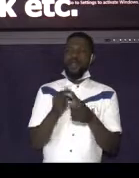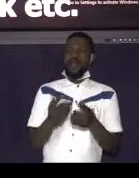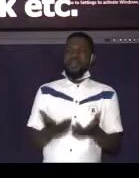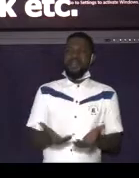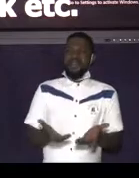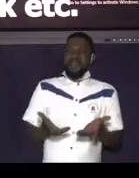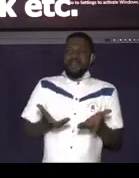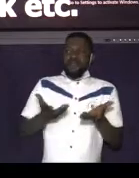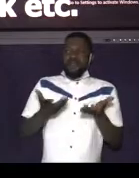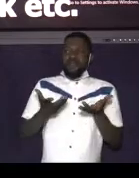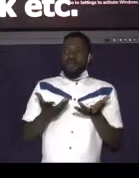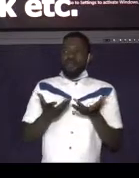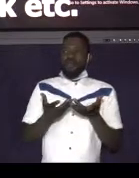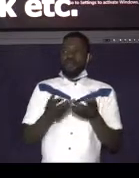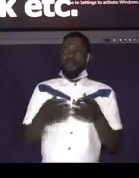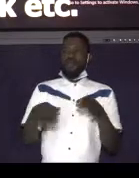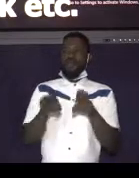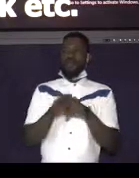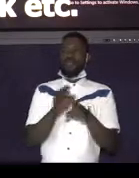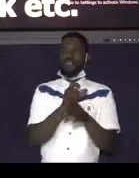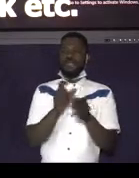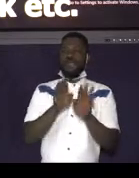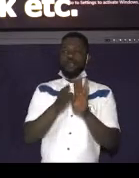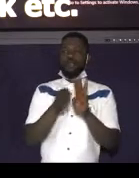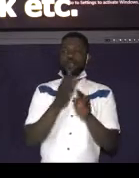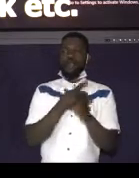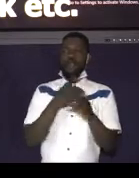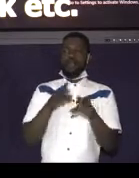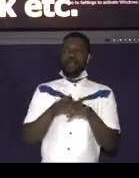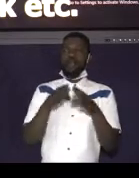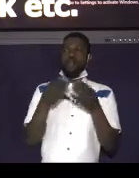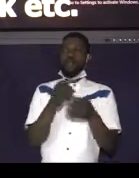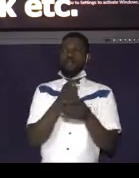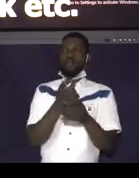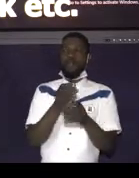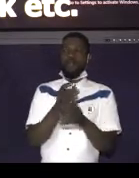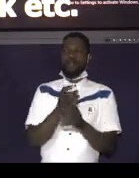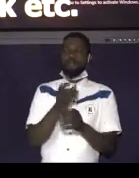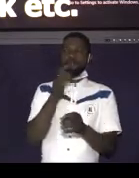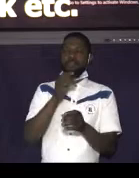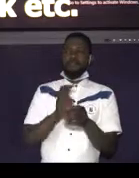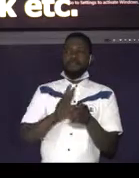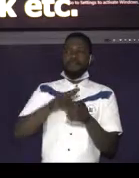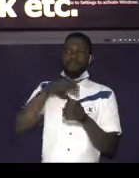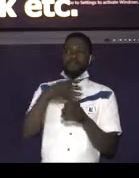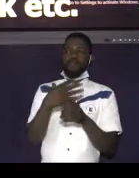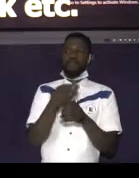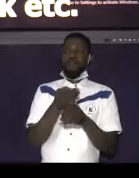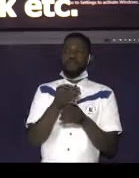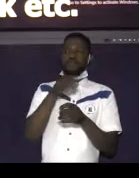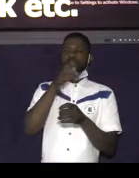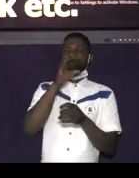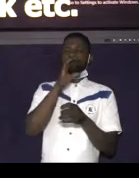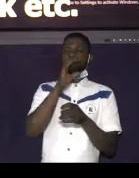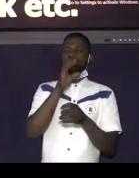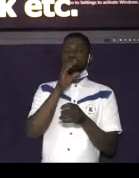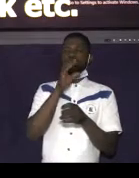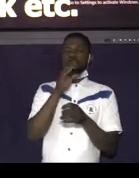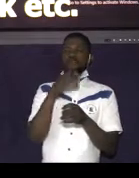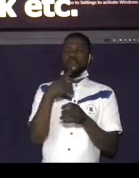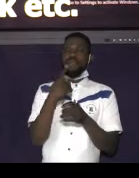a load, closing a door, and opening a bottle of soft drink, and so on.